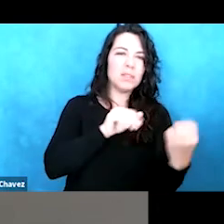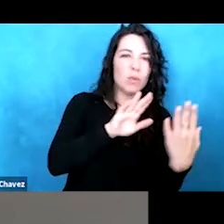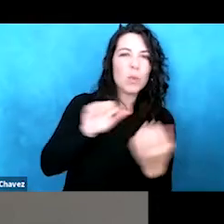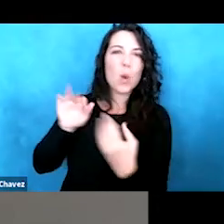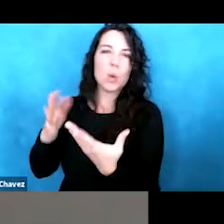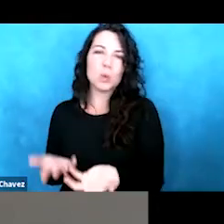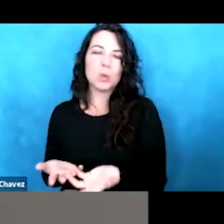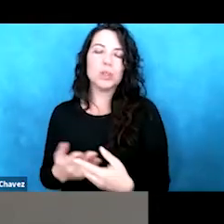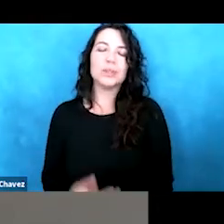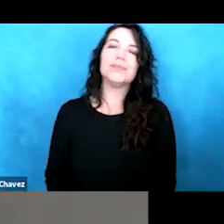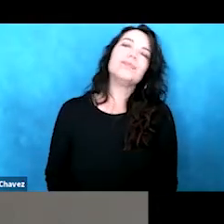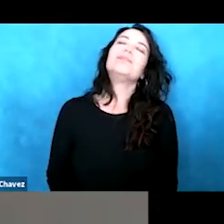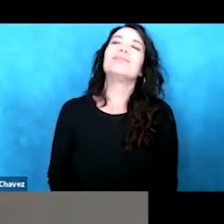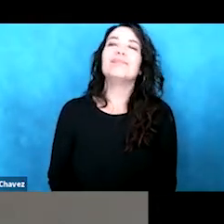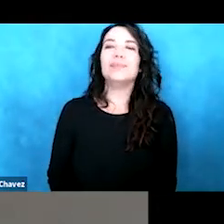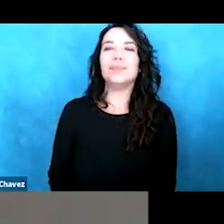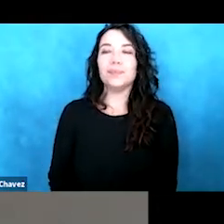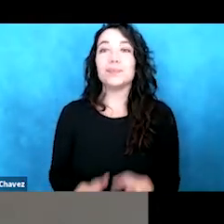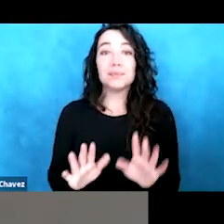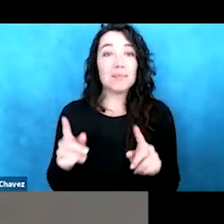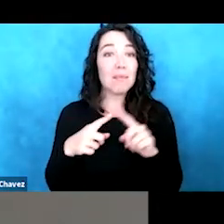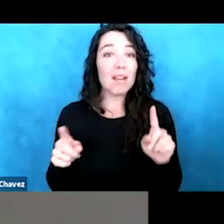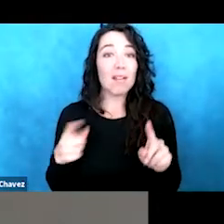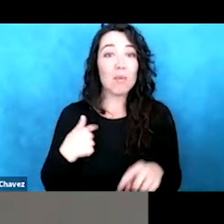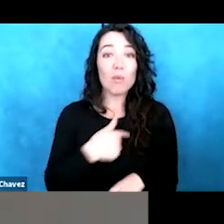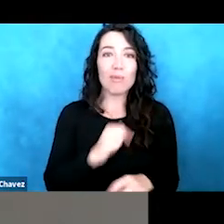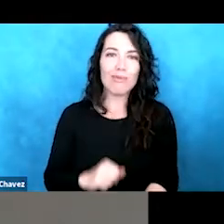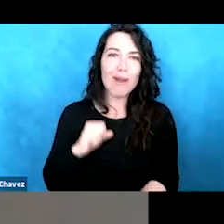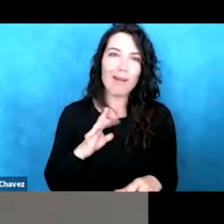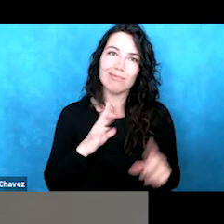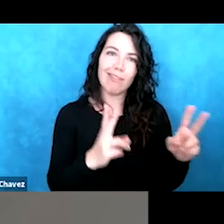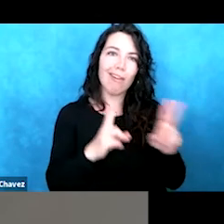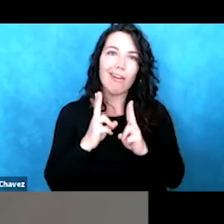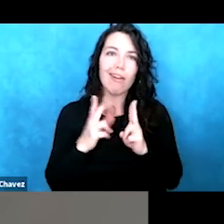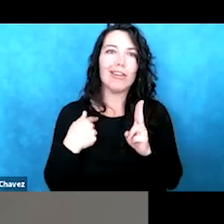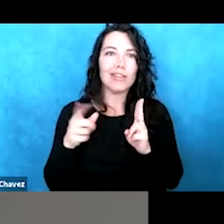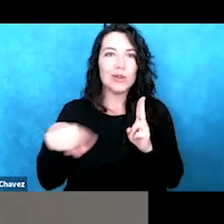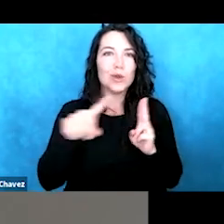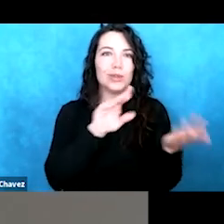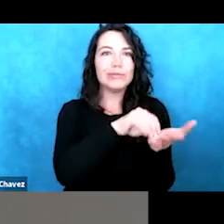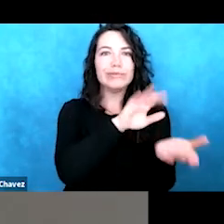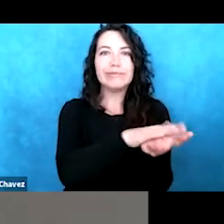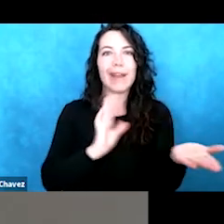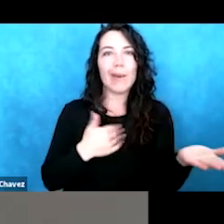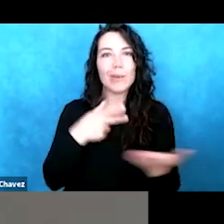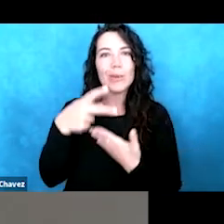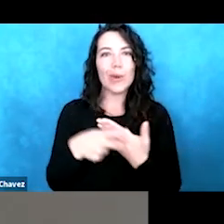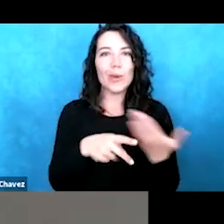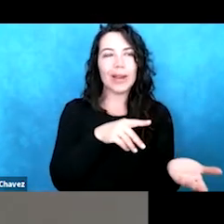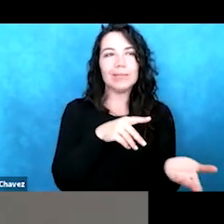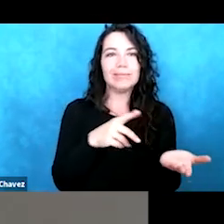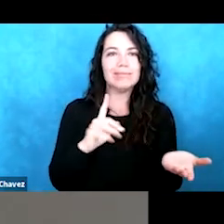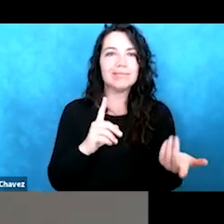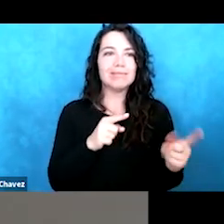and honoured to be referenced as an example of a program that's taken some of these considerations on board and adopted them. So very happy as well to answer